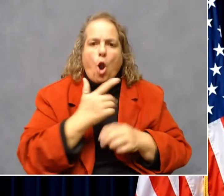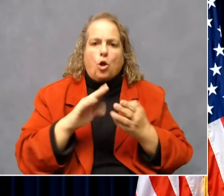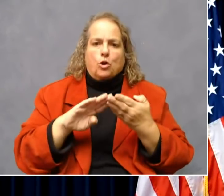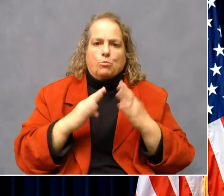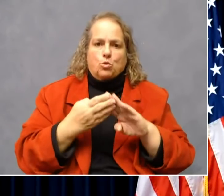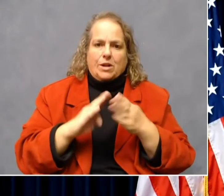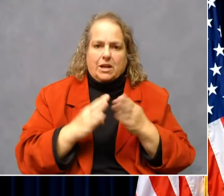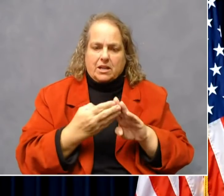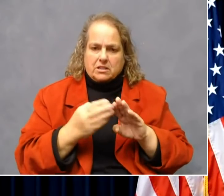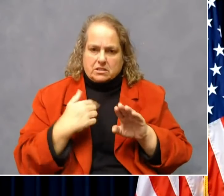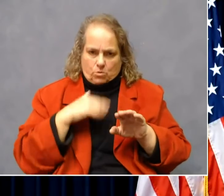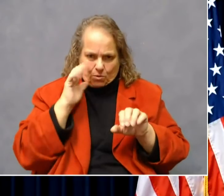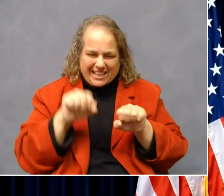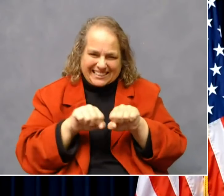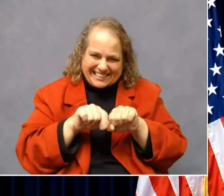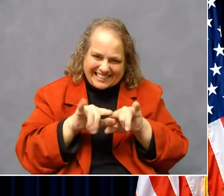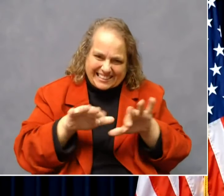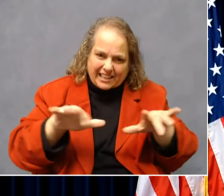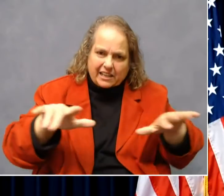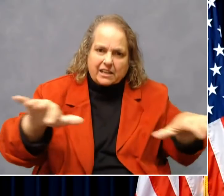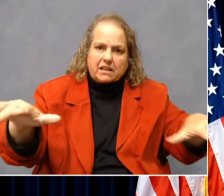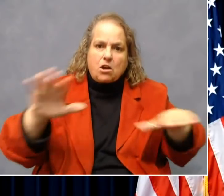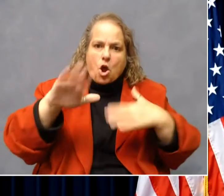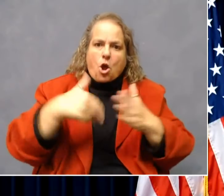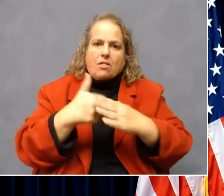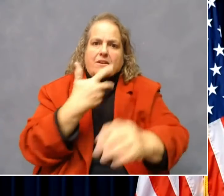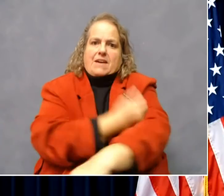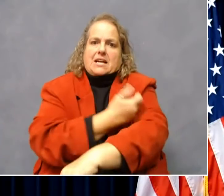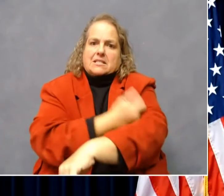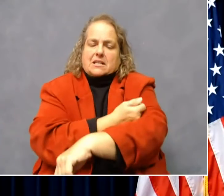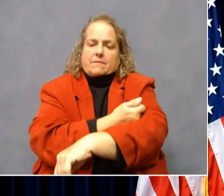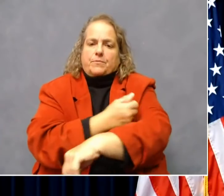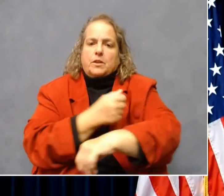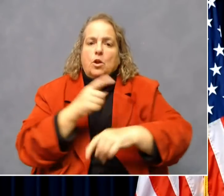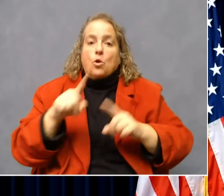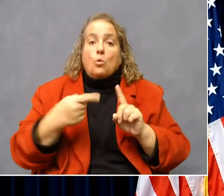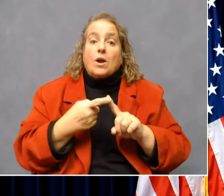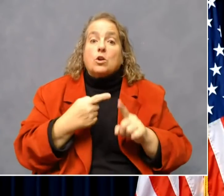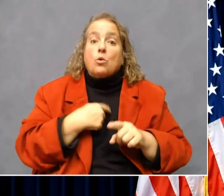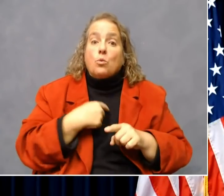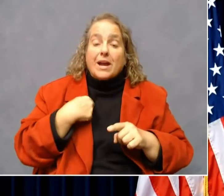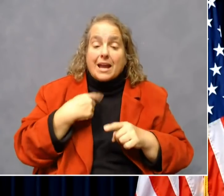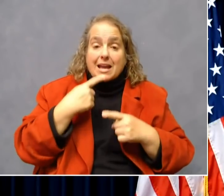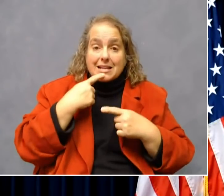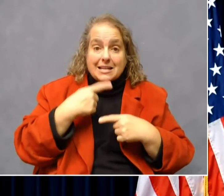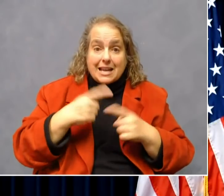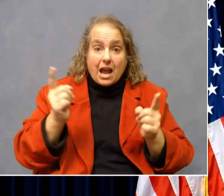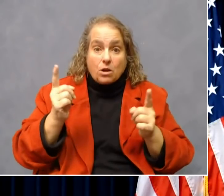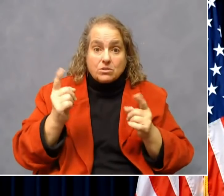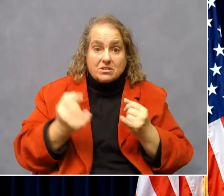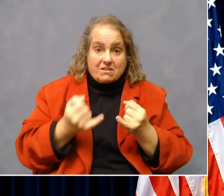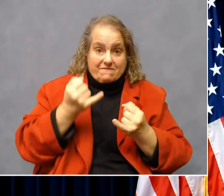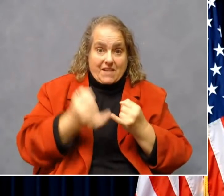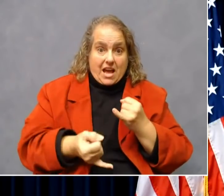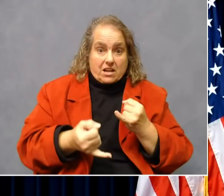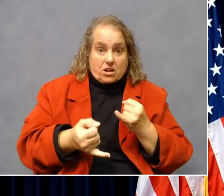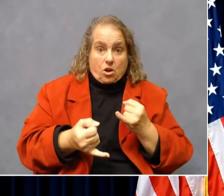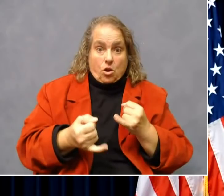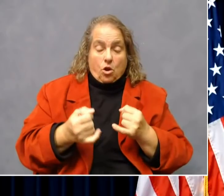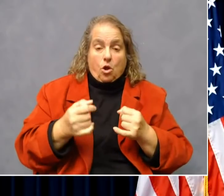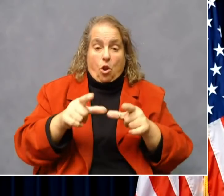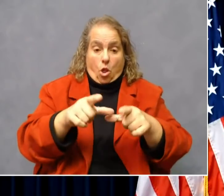locations for healthcare workers from that allocation, you're going to see that it is geographically